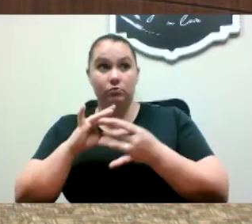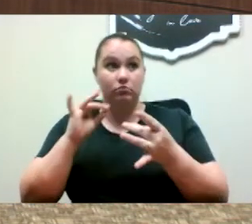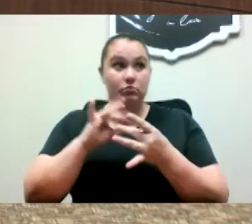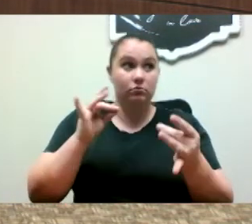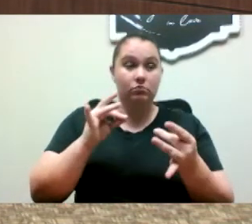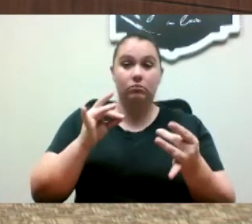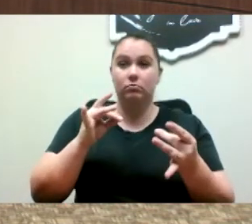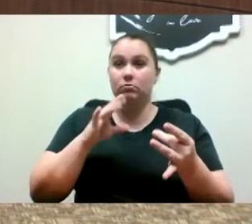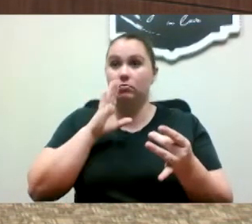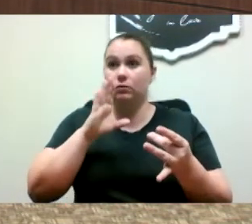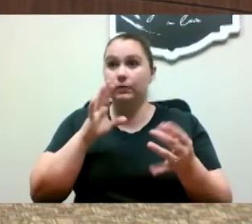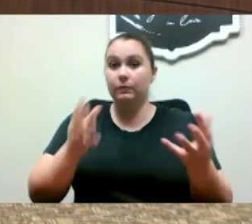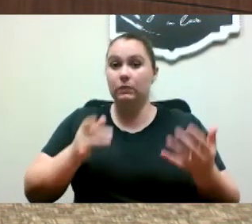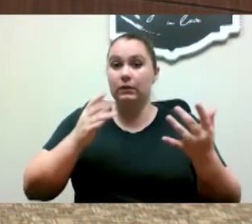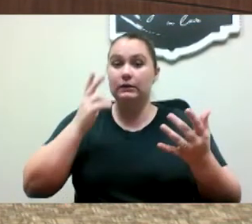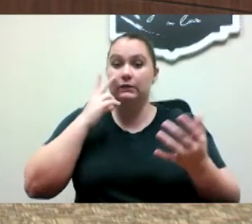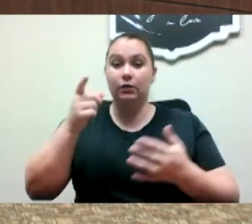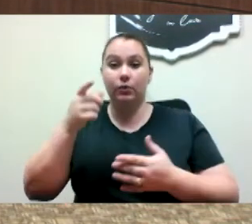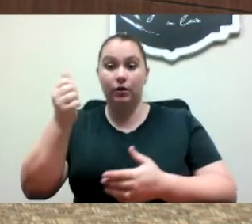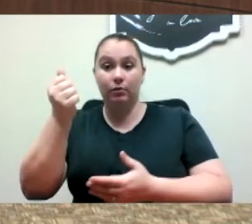motion.